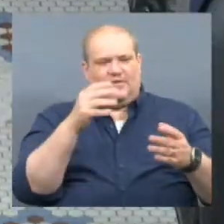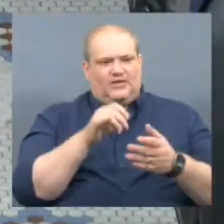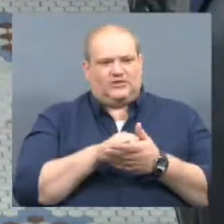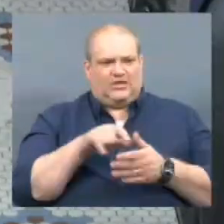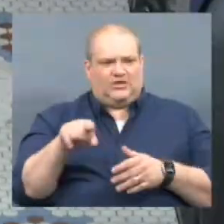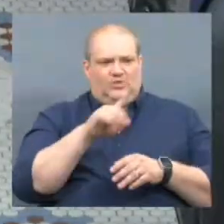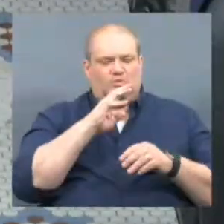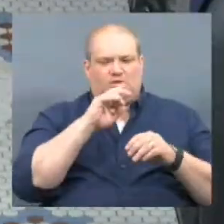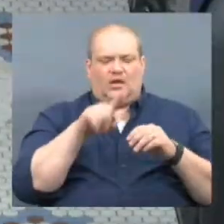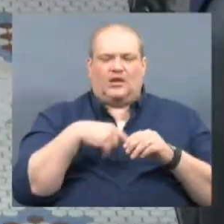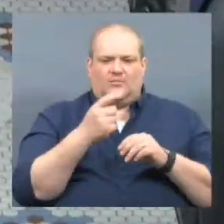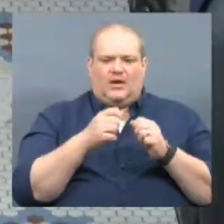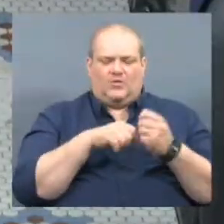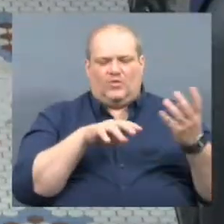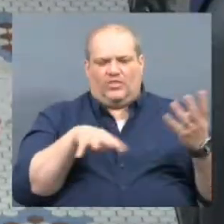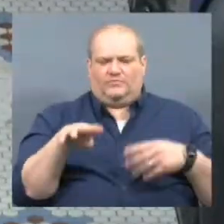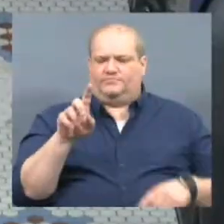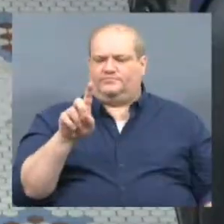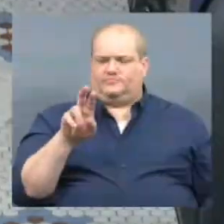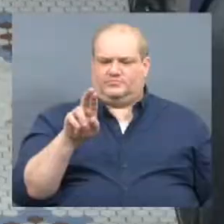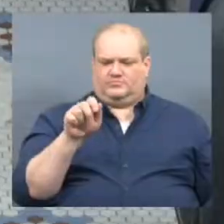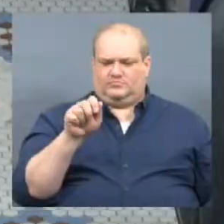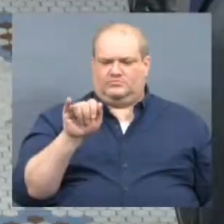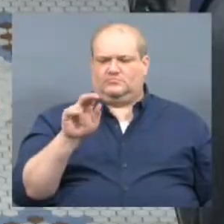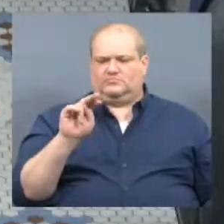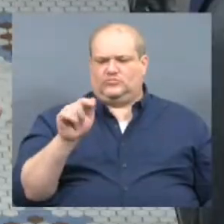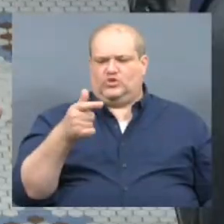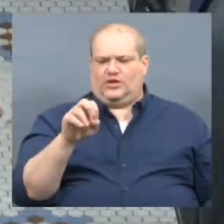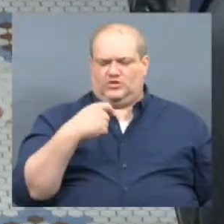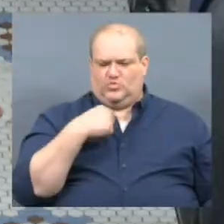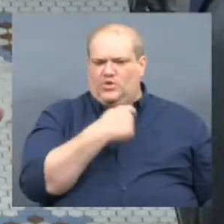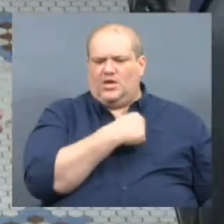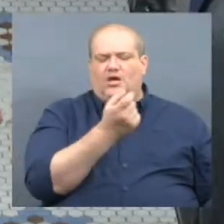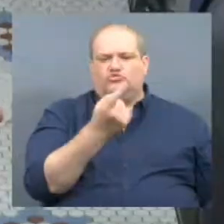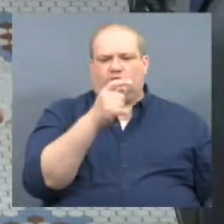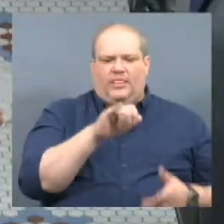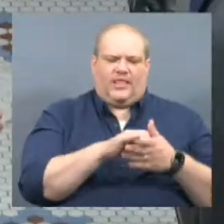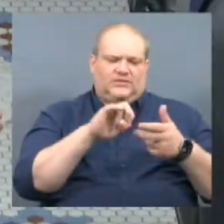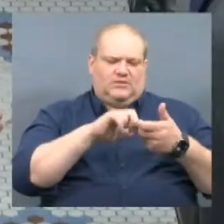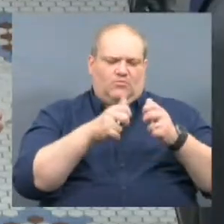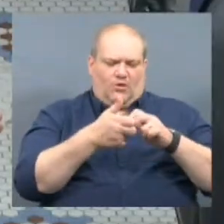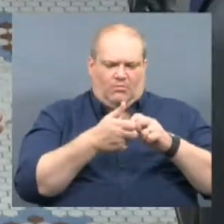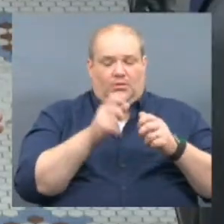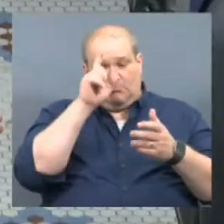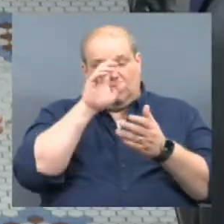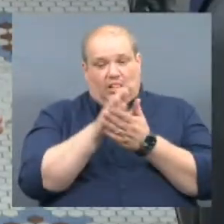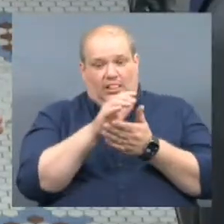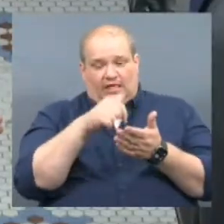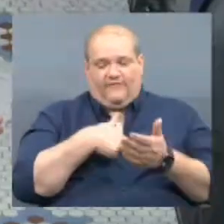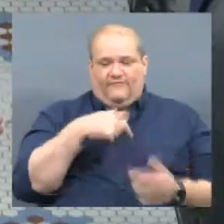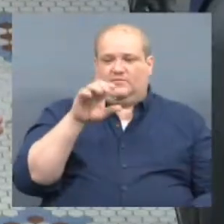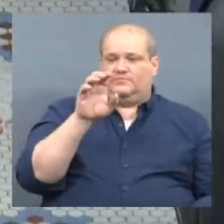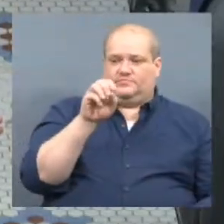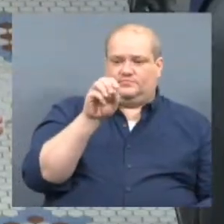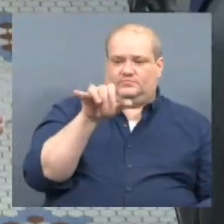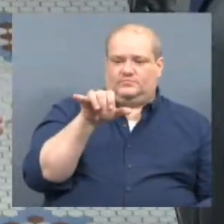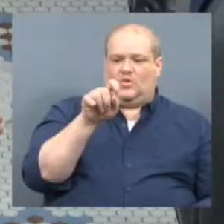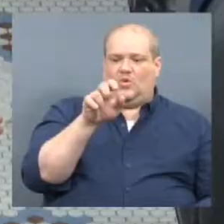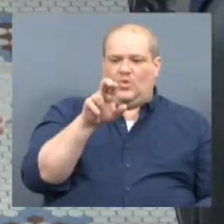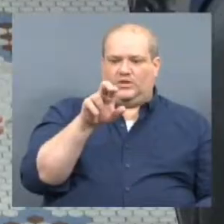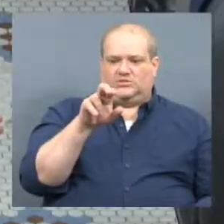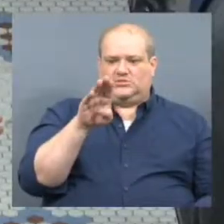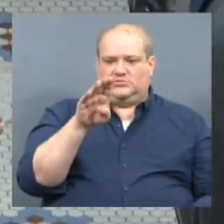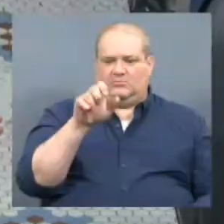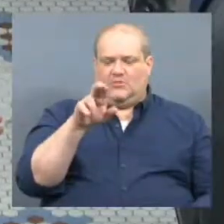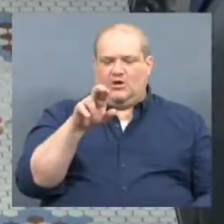you were talking about drainage and all of that. We understand that drainage is an issue and that, believe me, the oyster bar is across the street. We